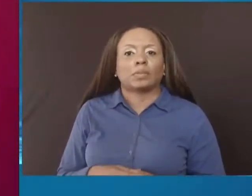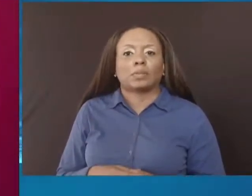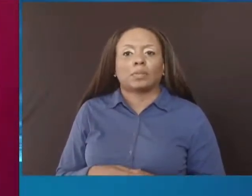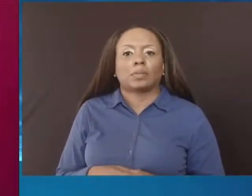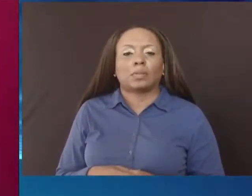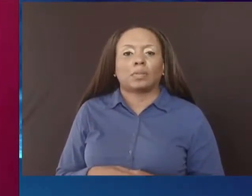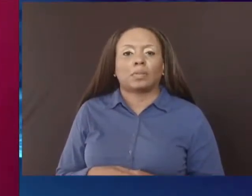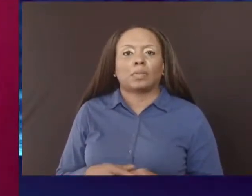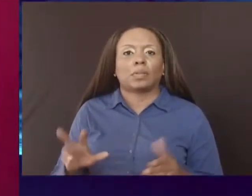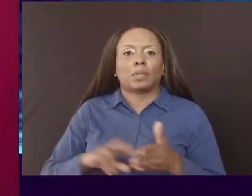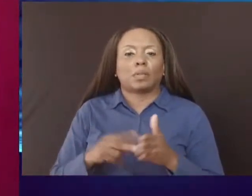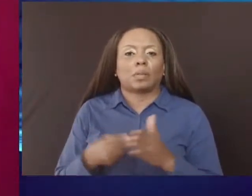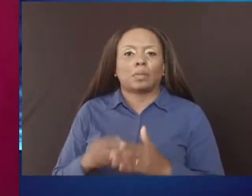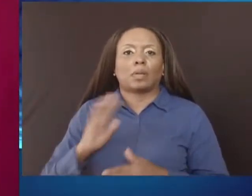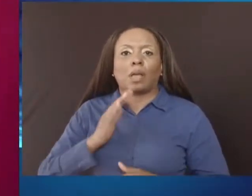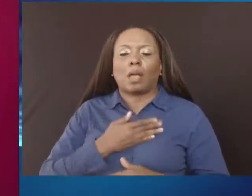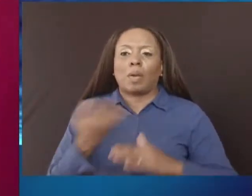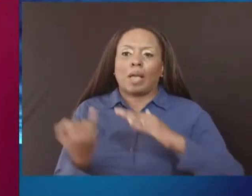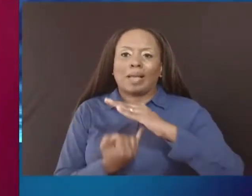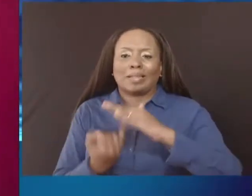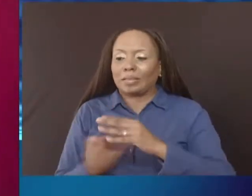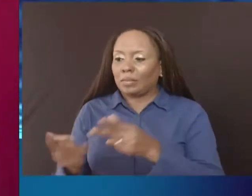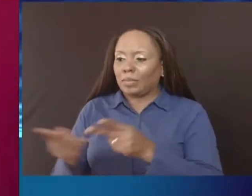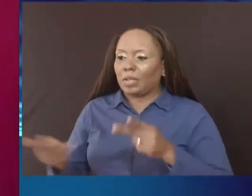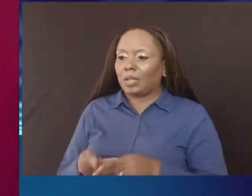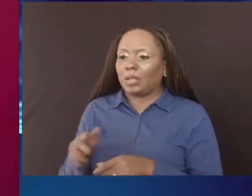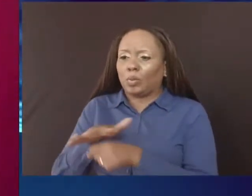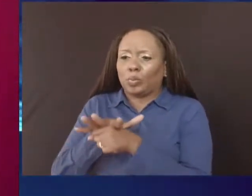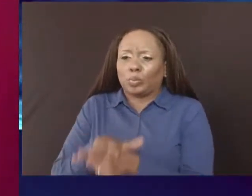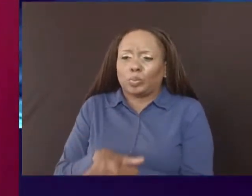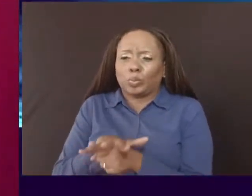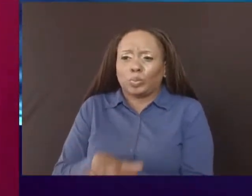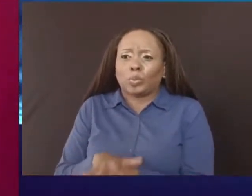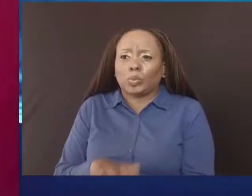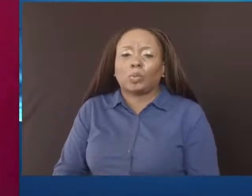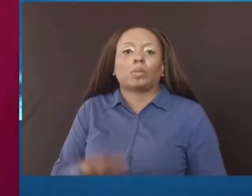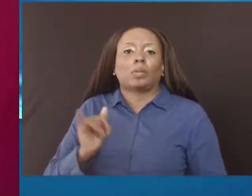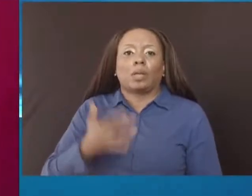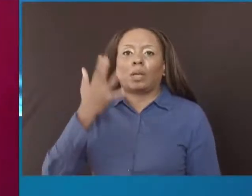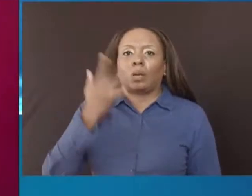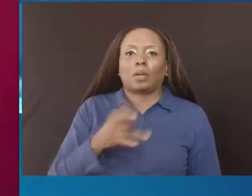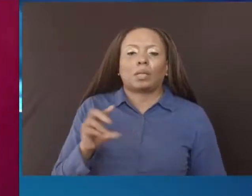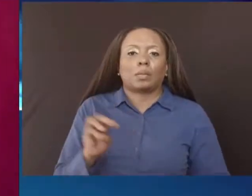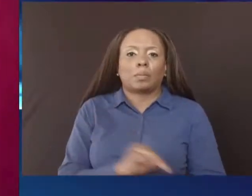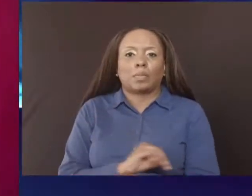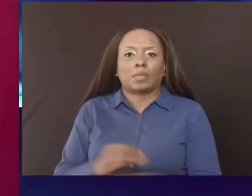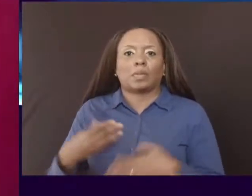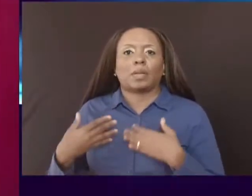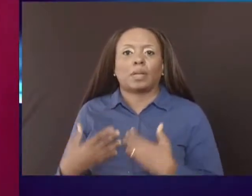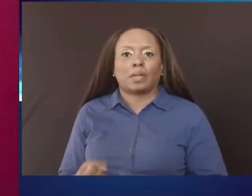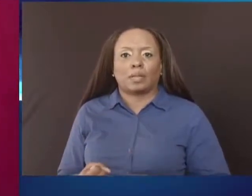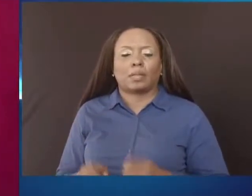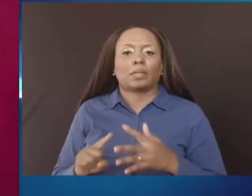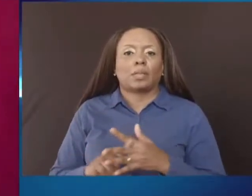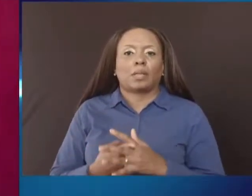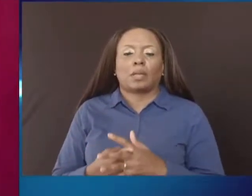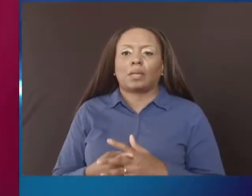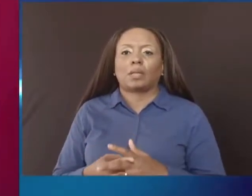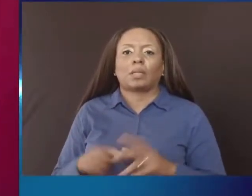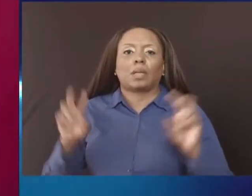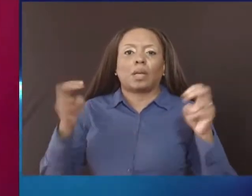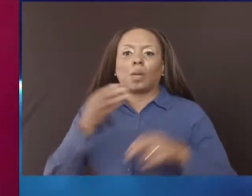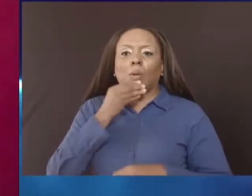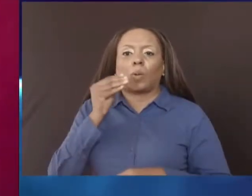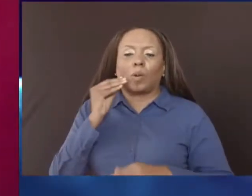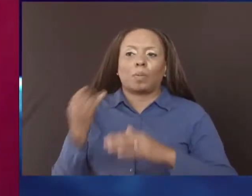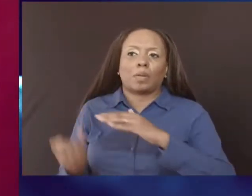means that our isolation facilities are overwhelmed. And this is why the Ministry of Health and the government of Barbados would have started a home isolation